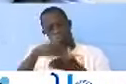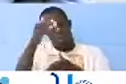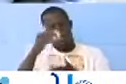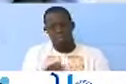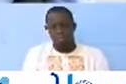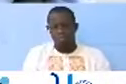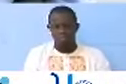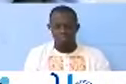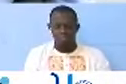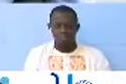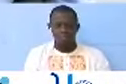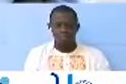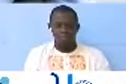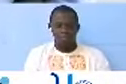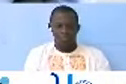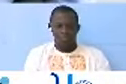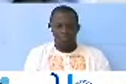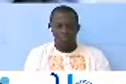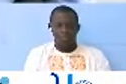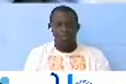Yes, that's true.